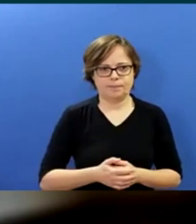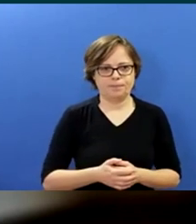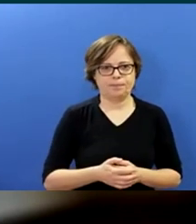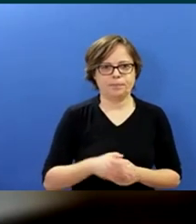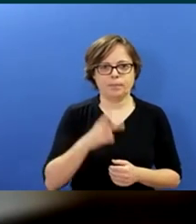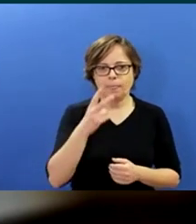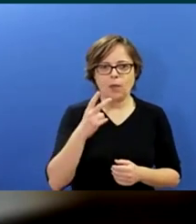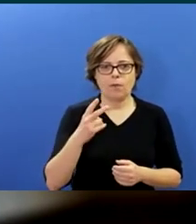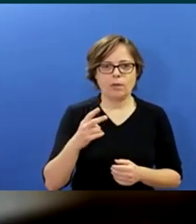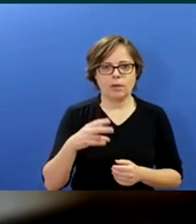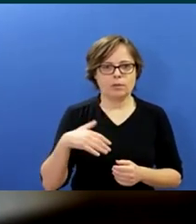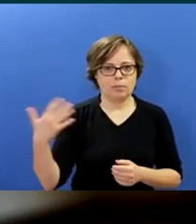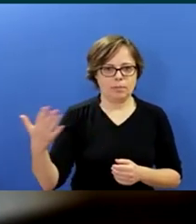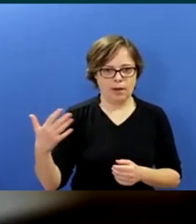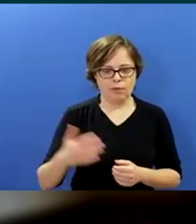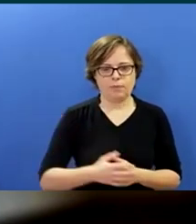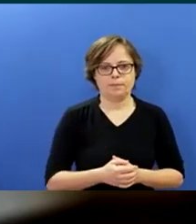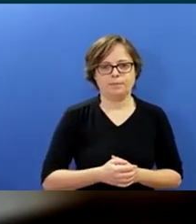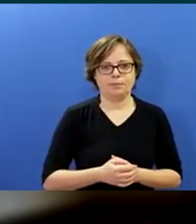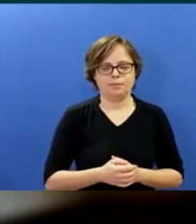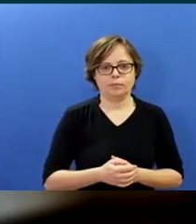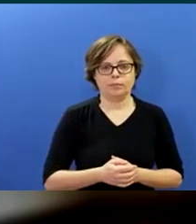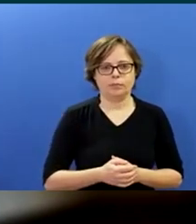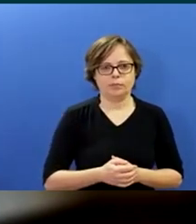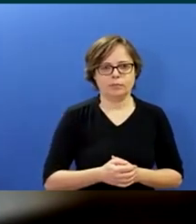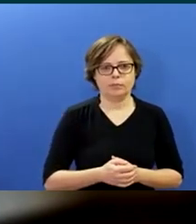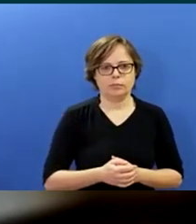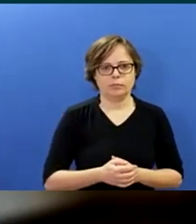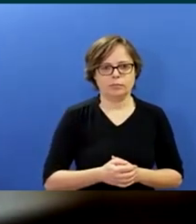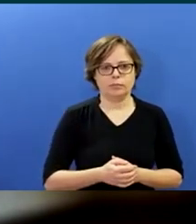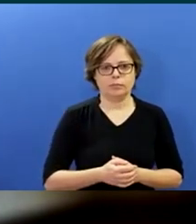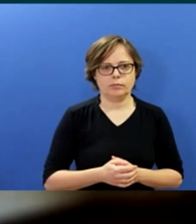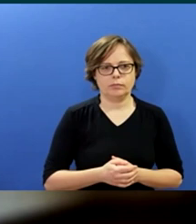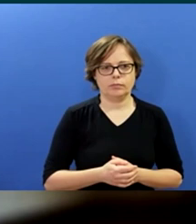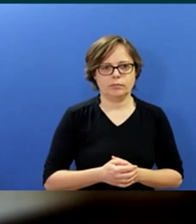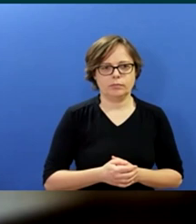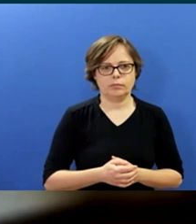the concept of traceability and restitution. On the right, you have like a synthesis